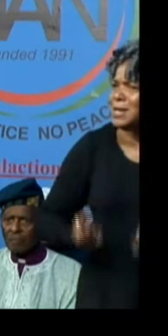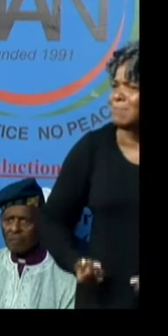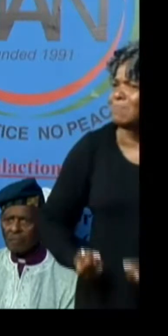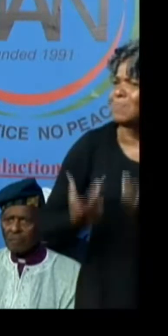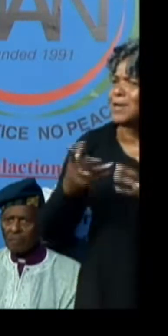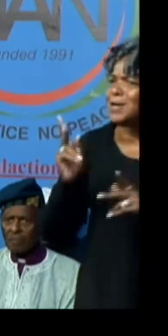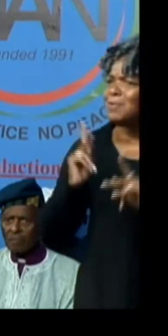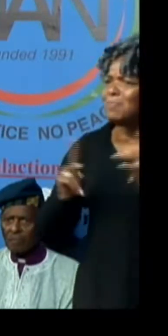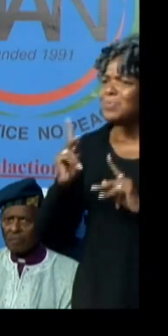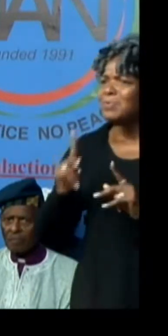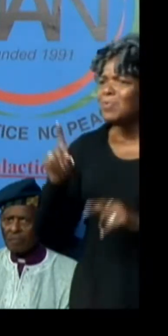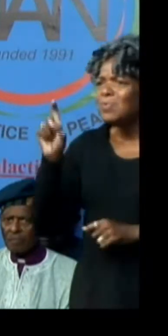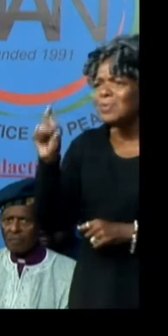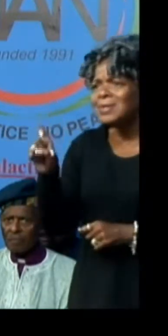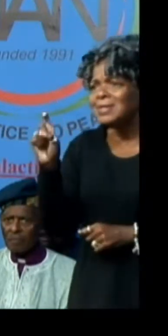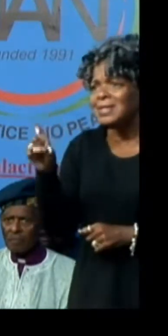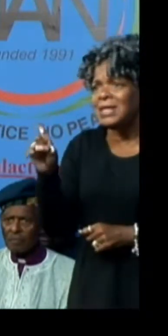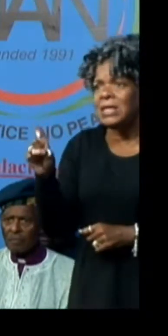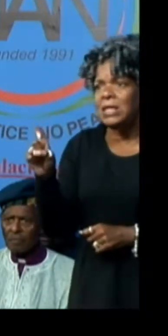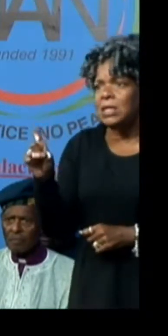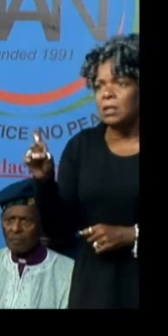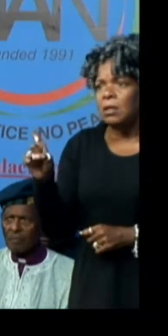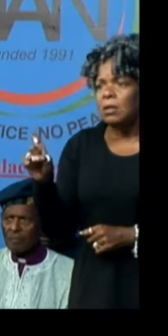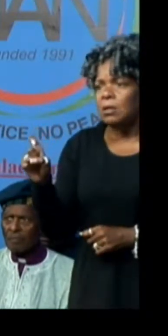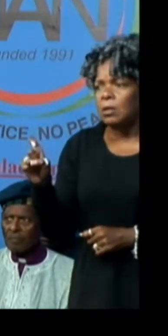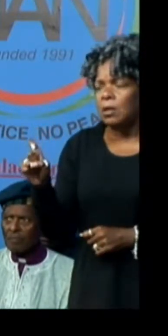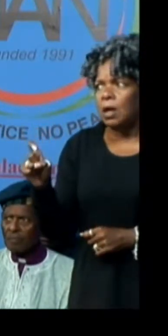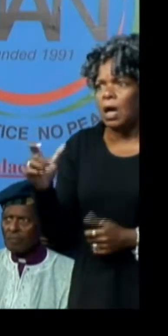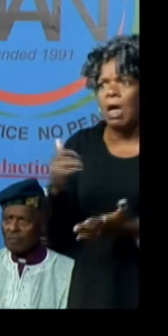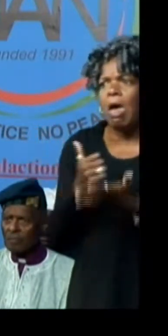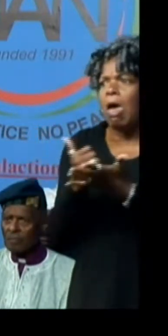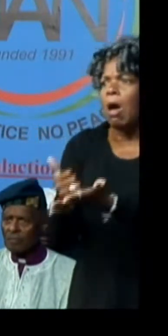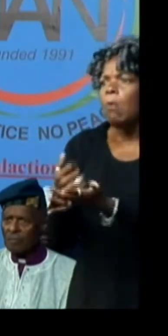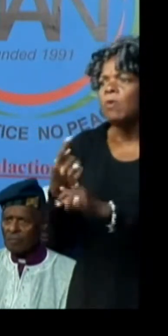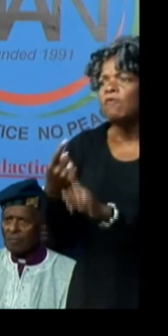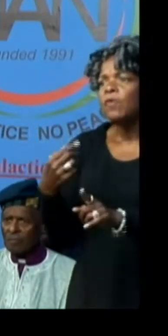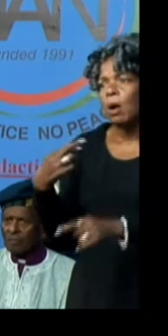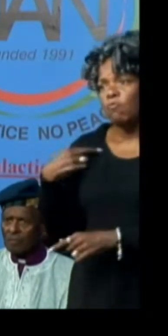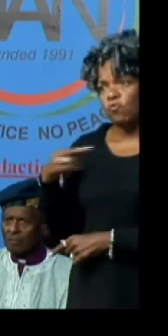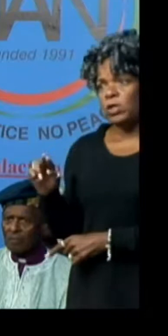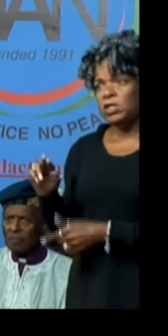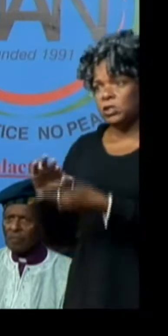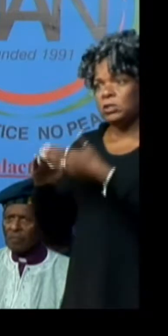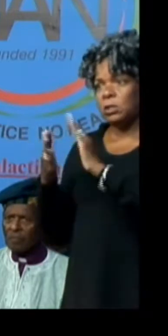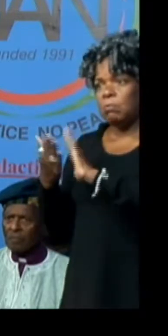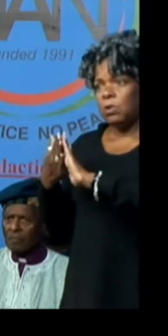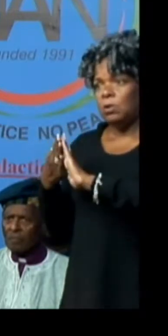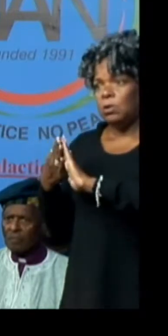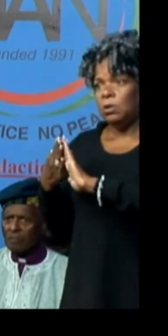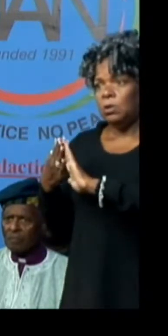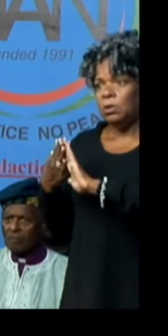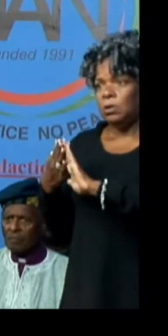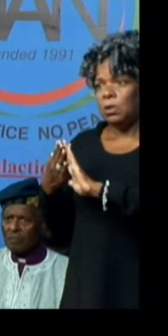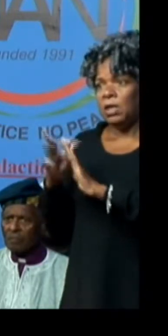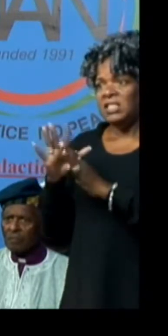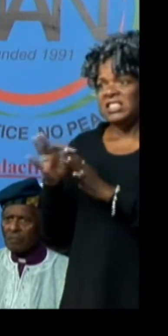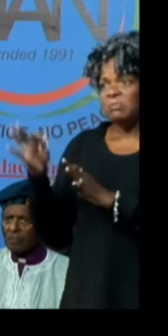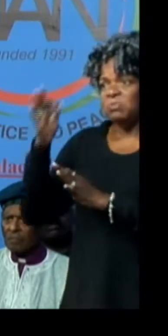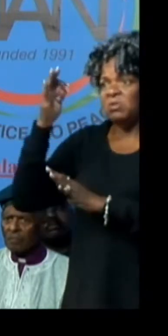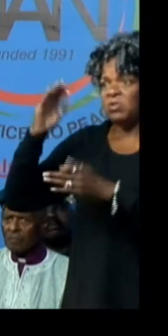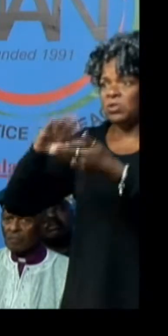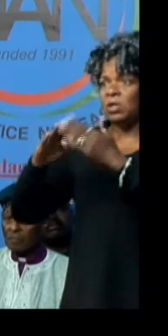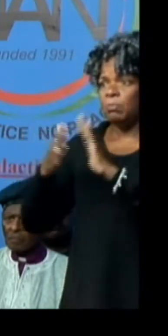are needing very badly the help from the religious community and spiritual